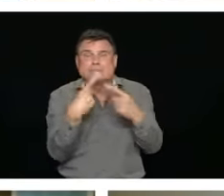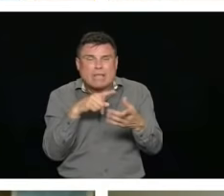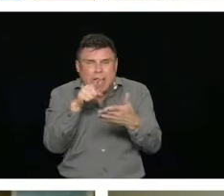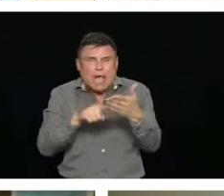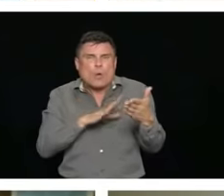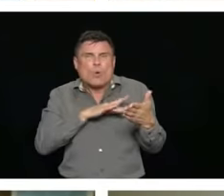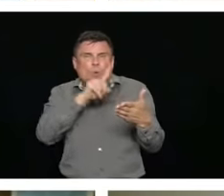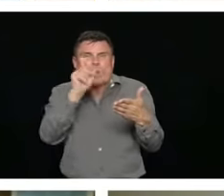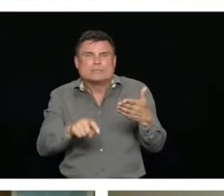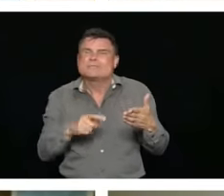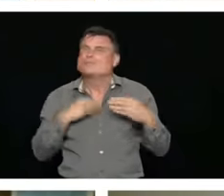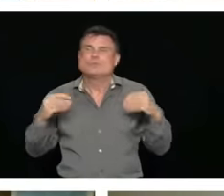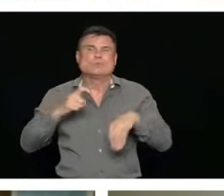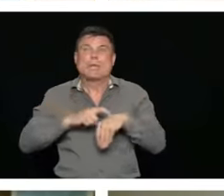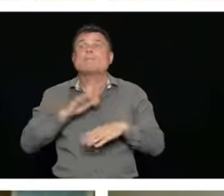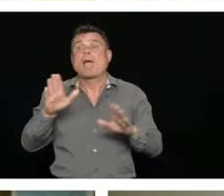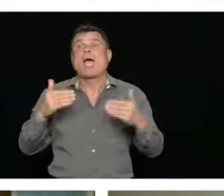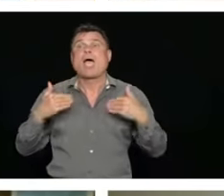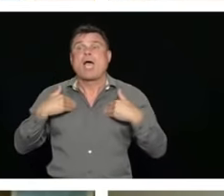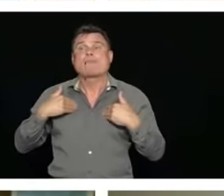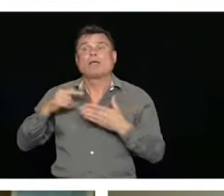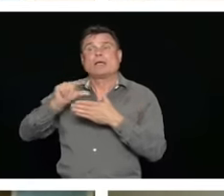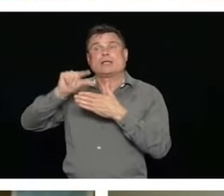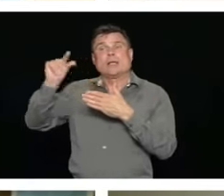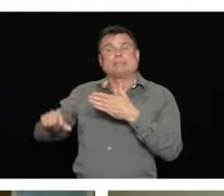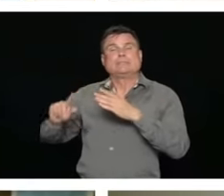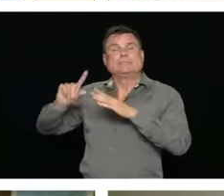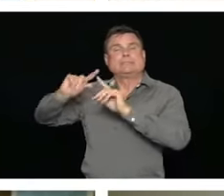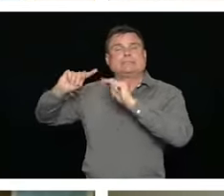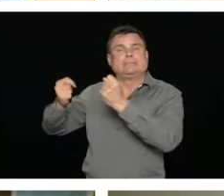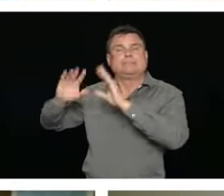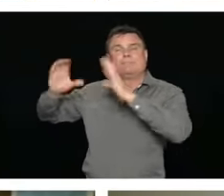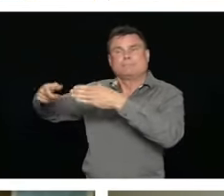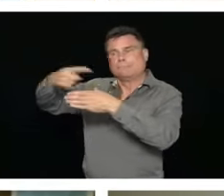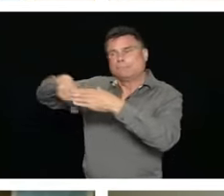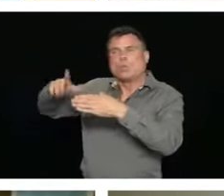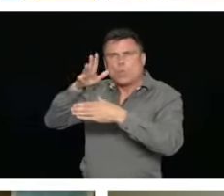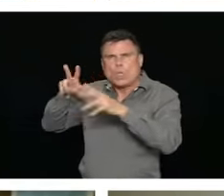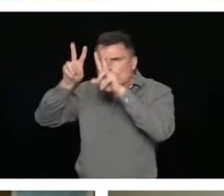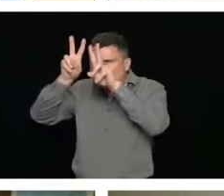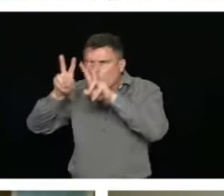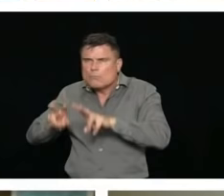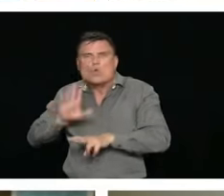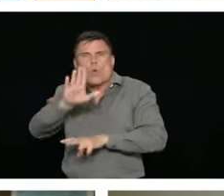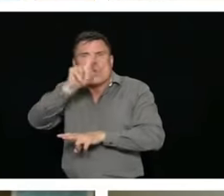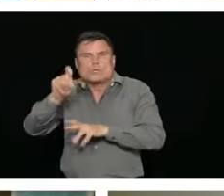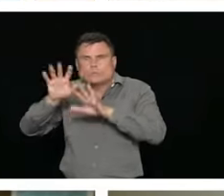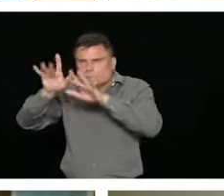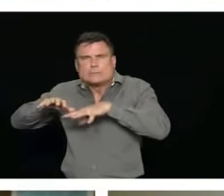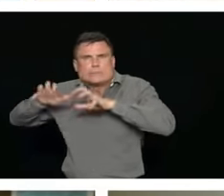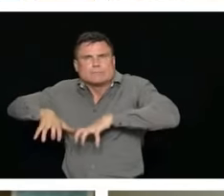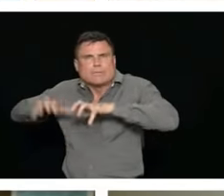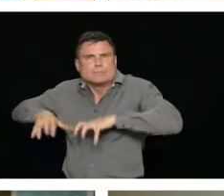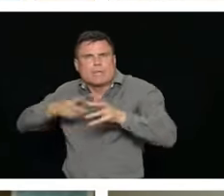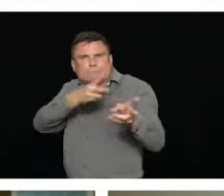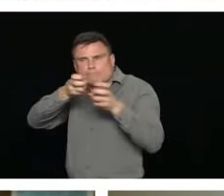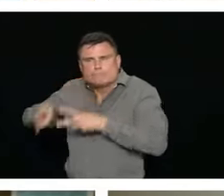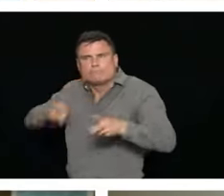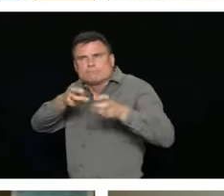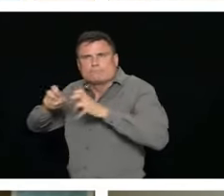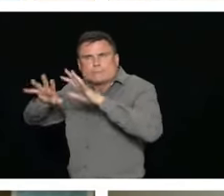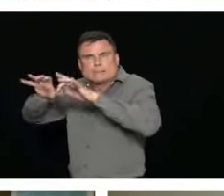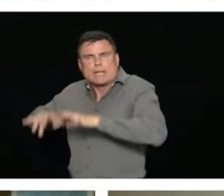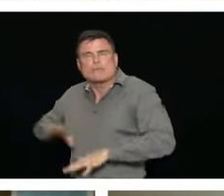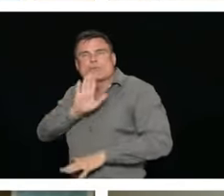questions behind the scenes. Thank you to everyone that participated. We really appreciate your questions. We